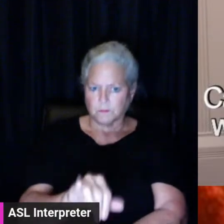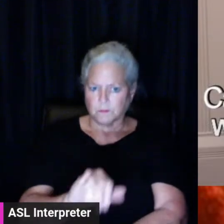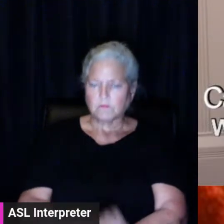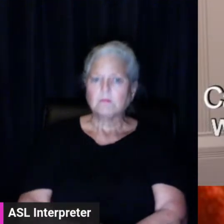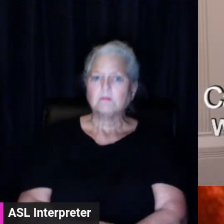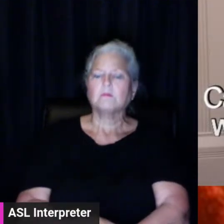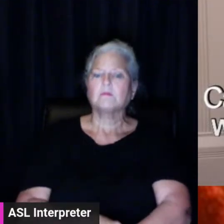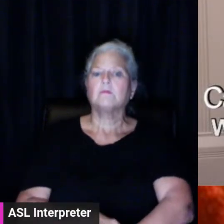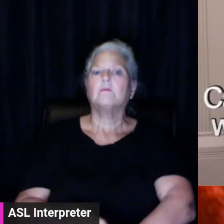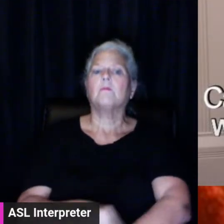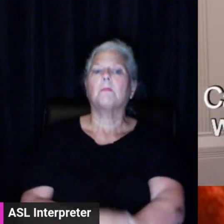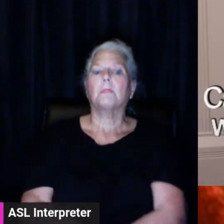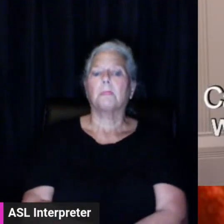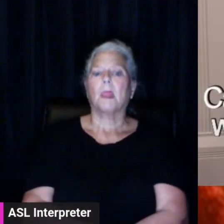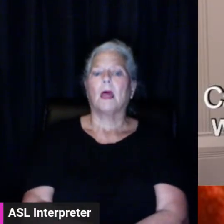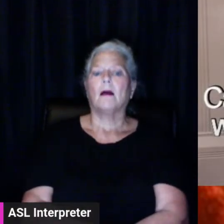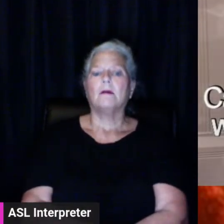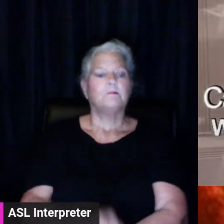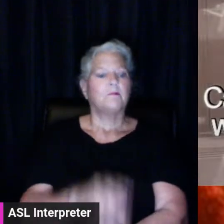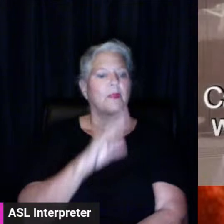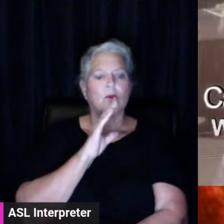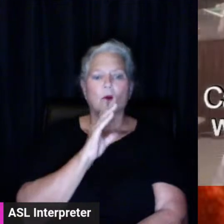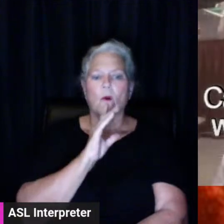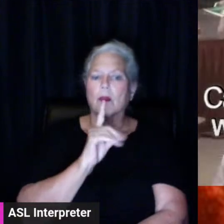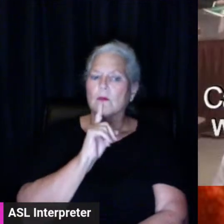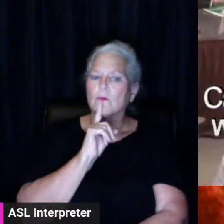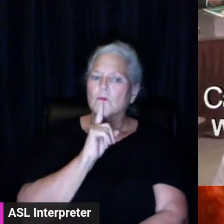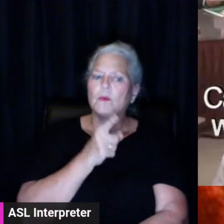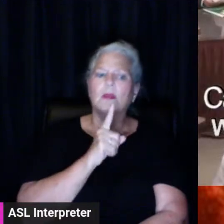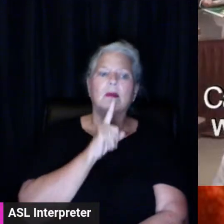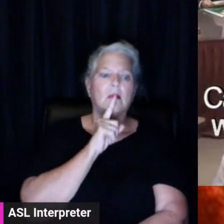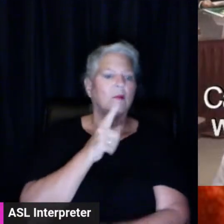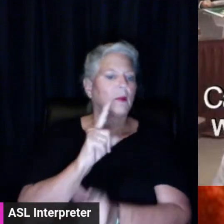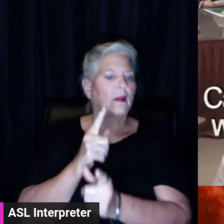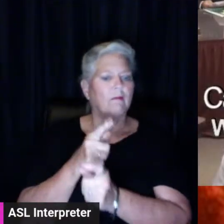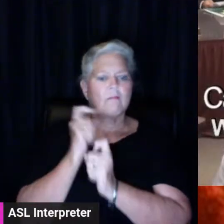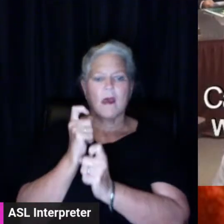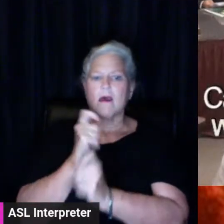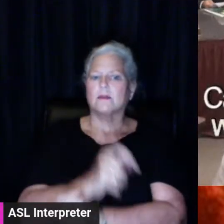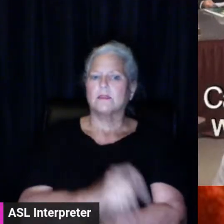Yep. One lump sum. Okay. Okay. Perfect. Thank you.